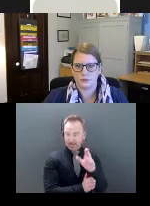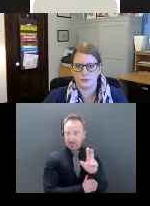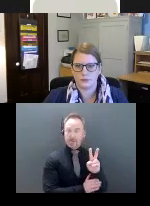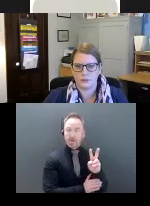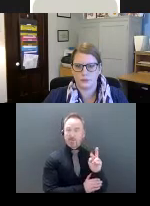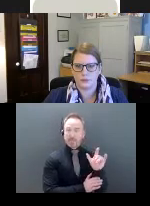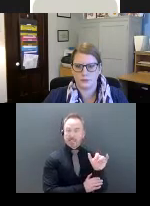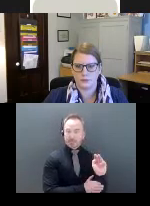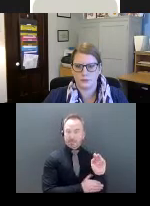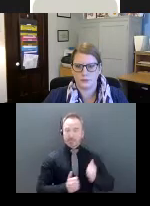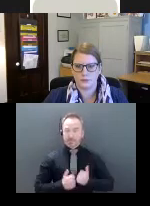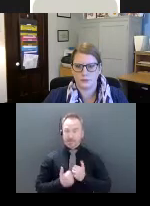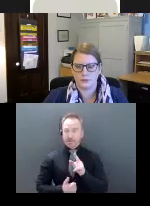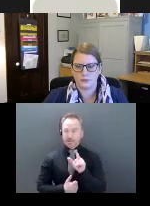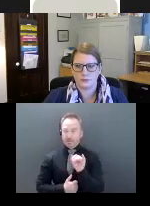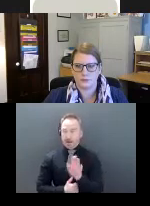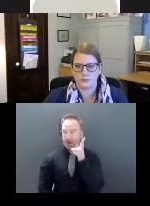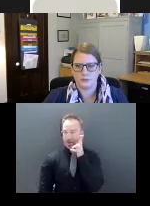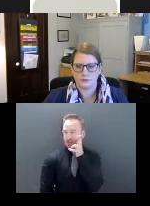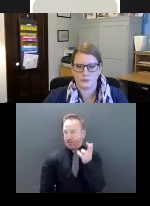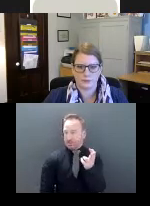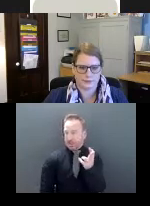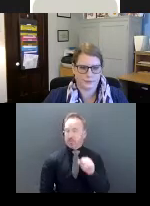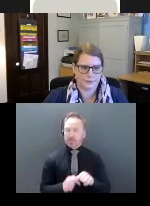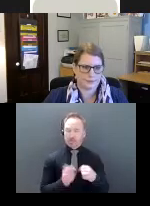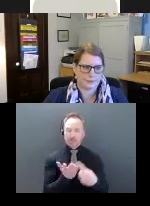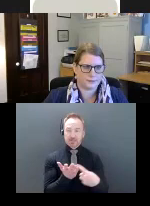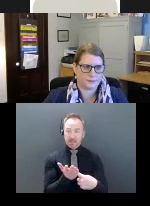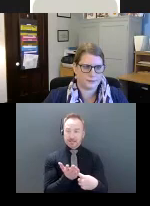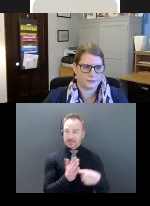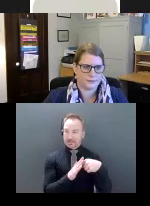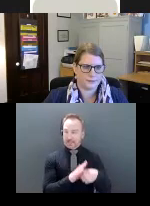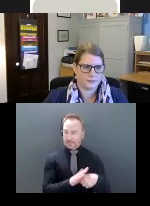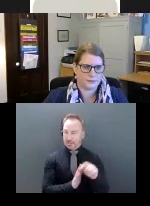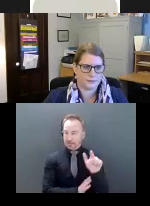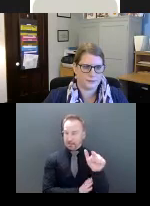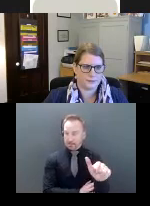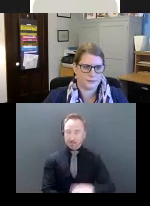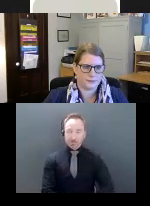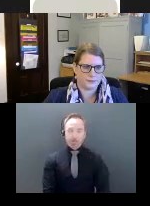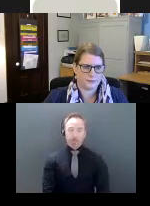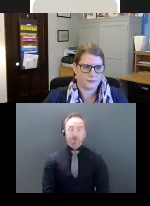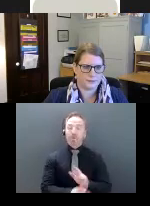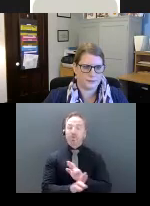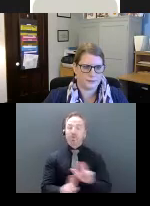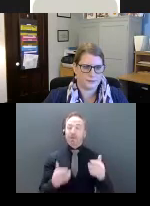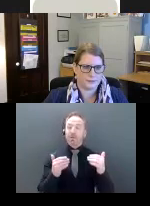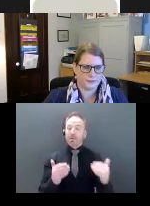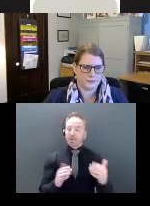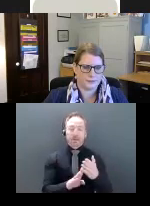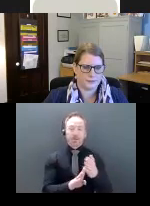of crime on Thursday, which we'll talk about later. So before we begin, I'd like to start with our land